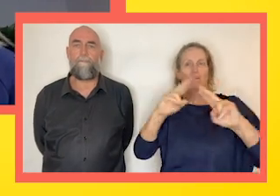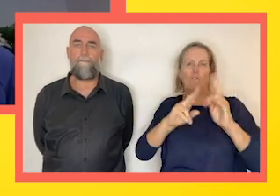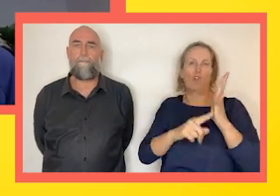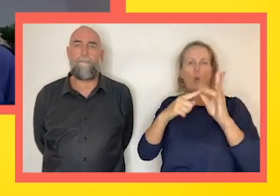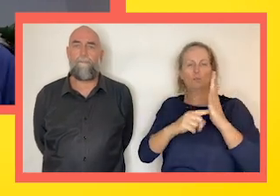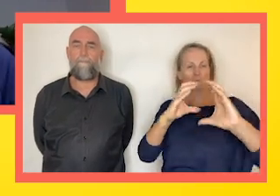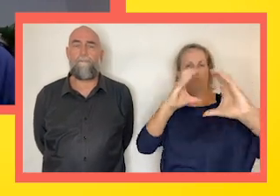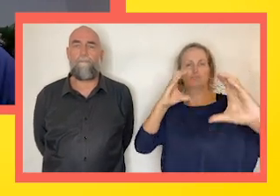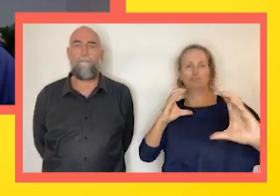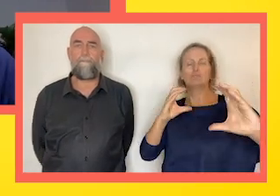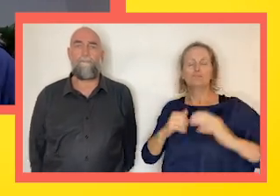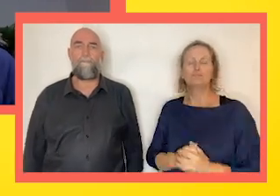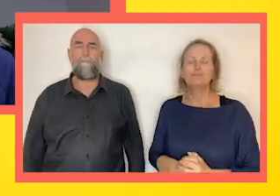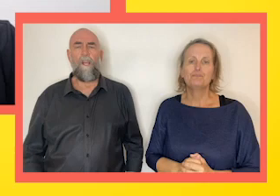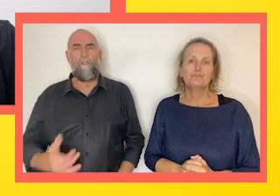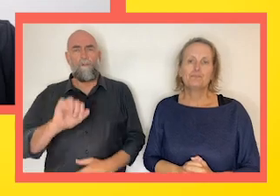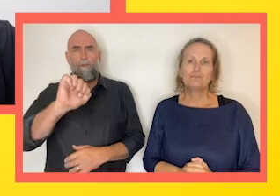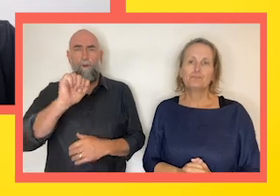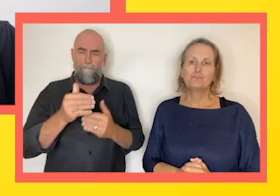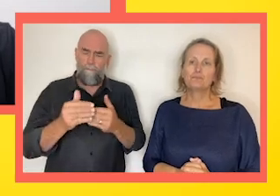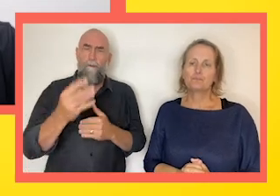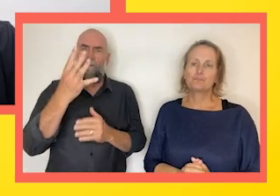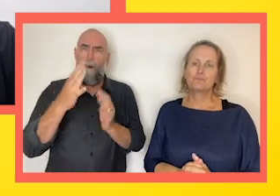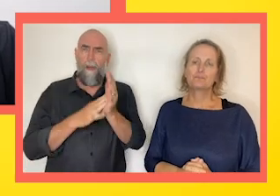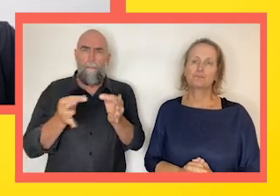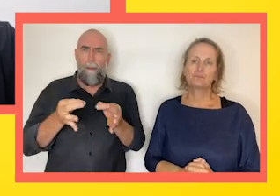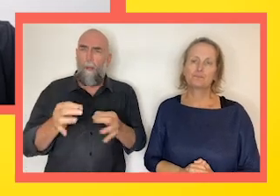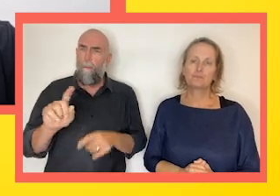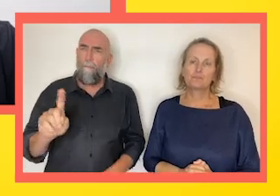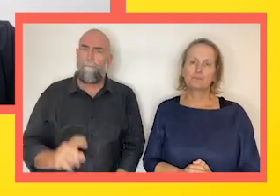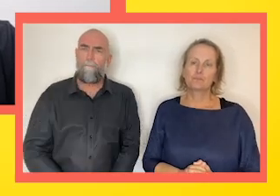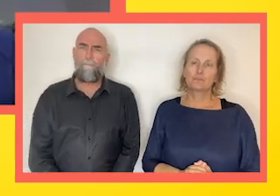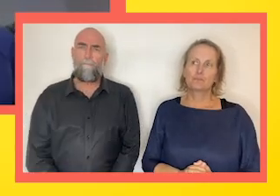yeah. So what are your next 4 months? What does it look like?